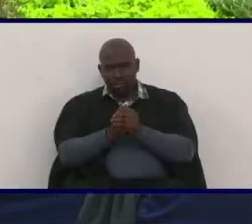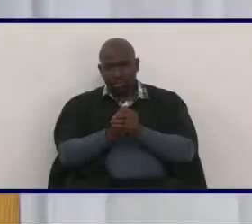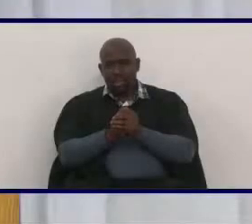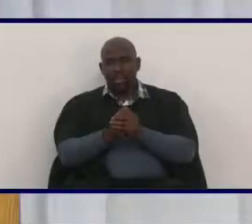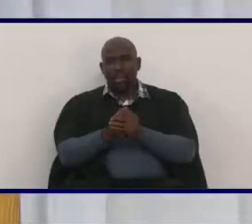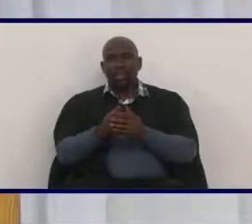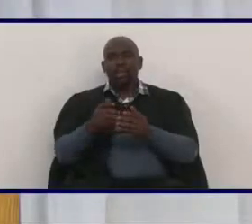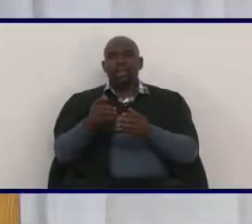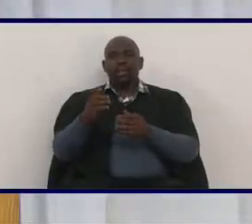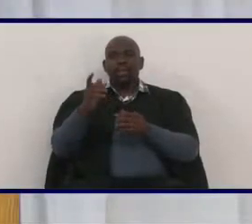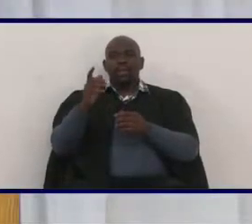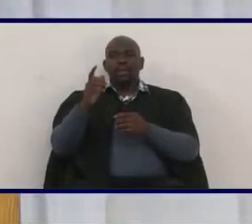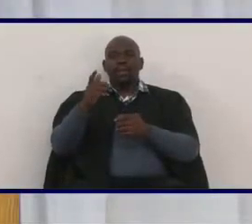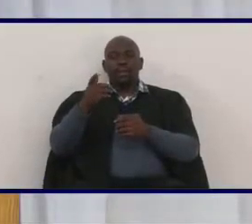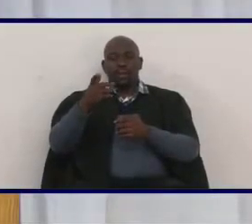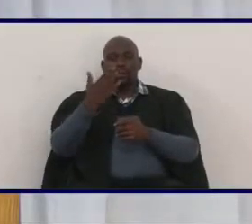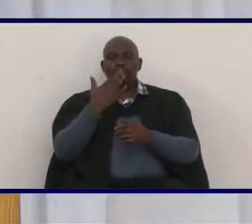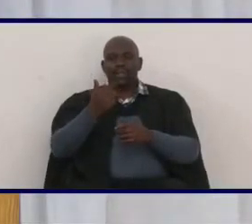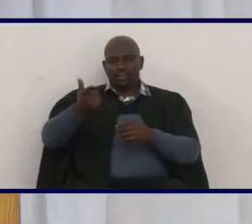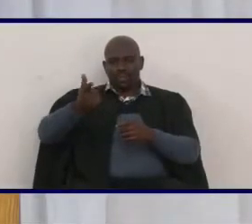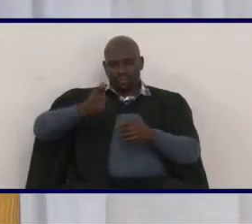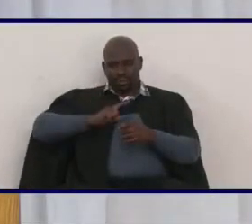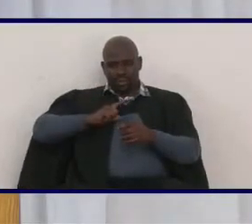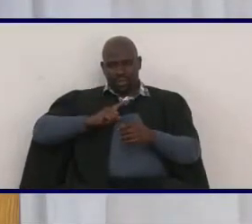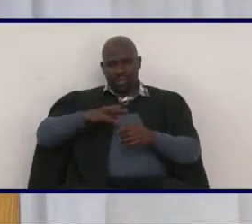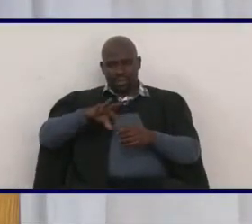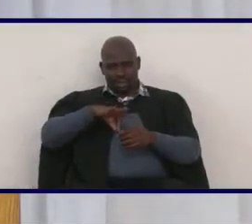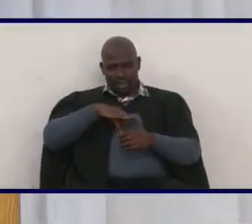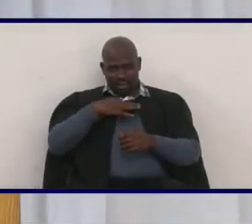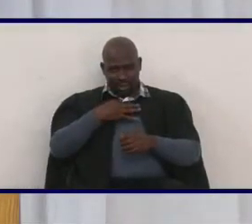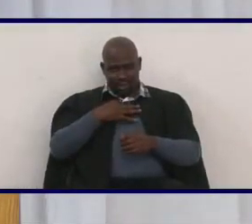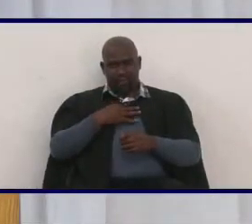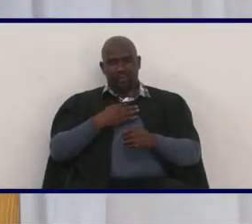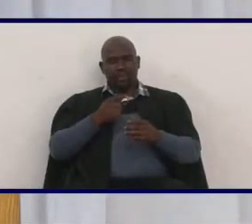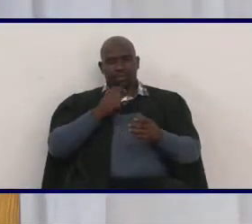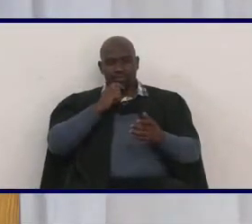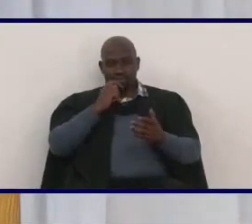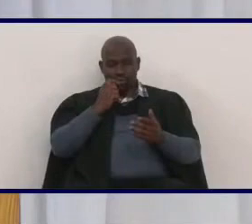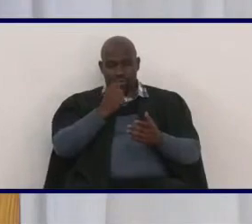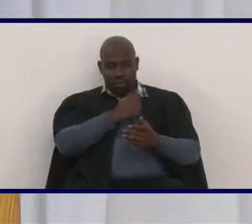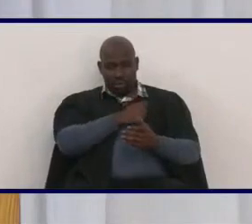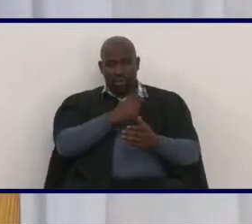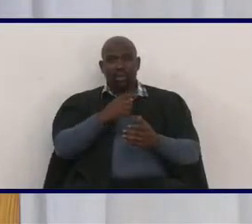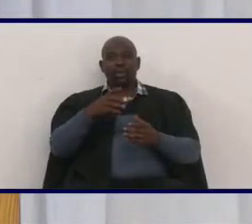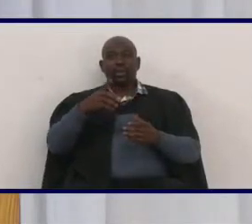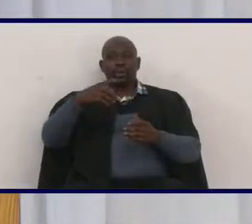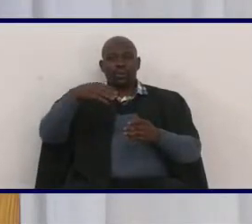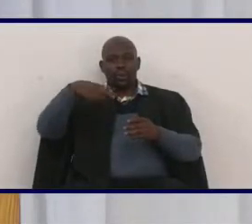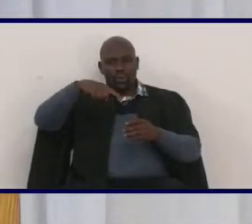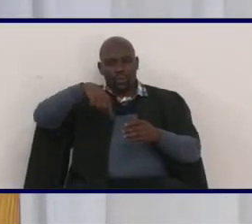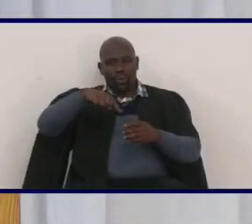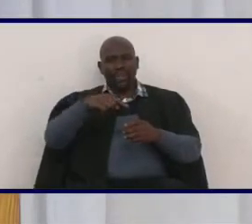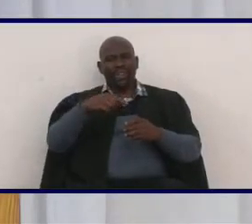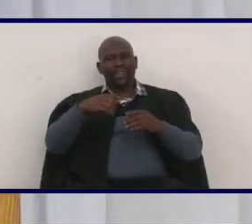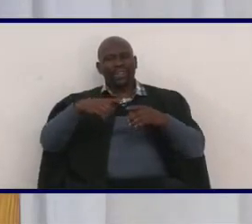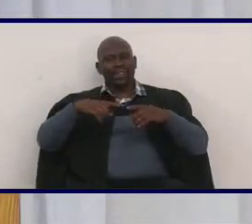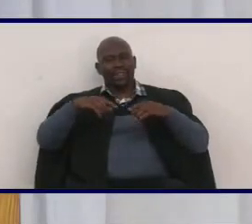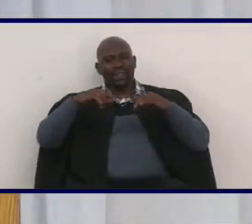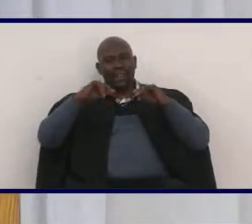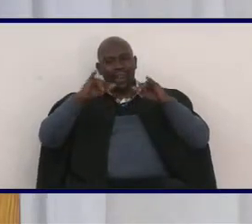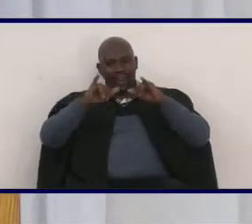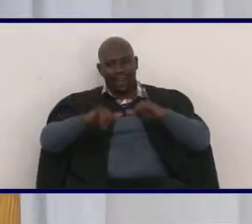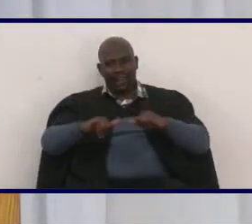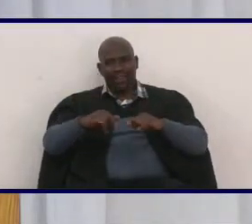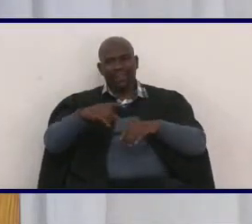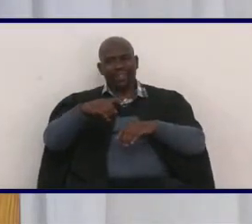Let's say this to ourselves in all authenticity. We live in a somber moment, almost as if the globe